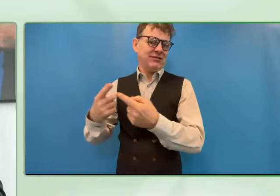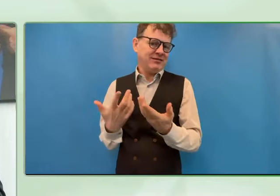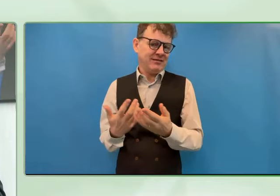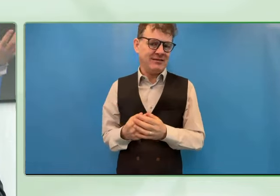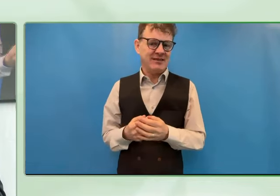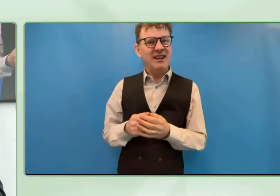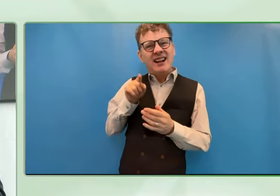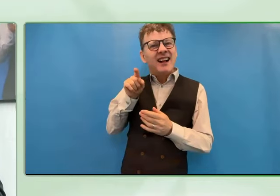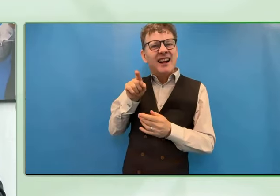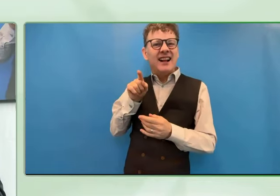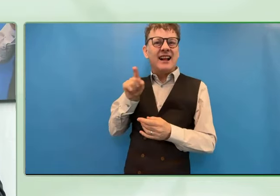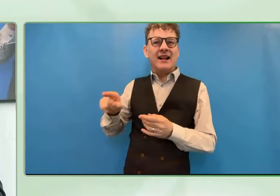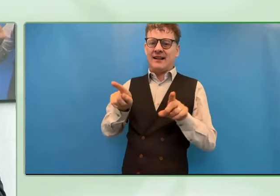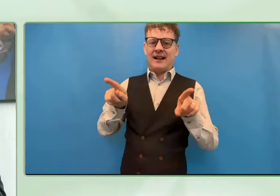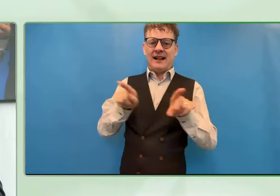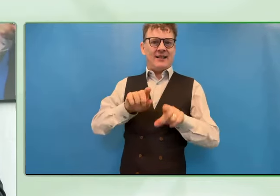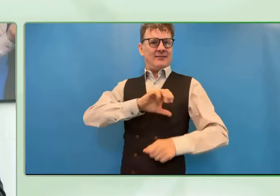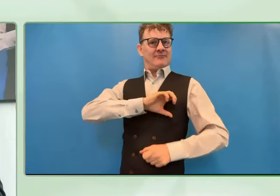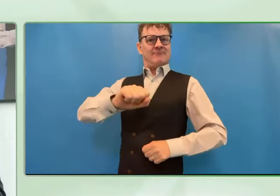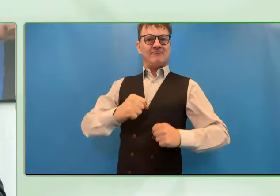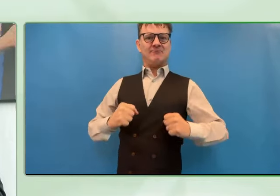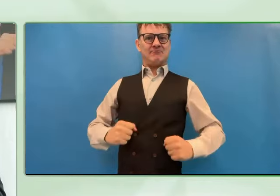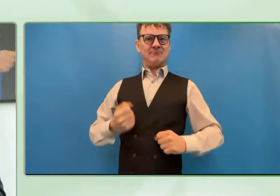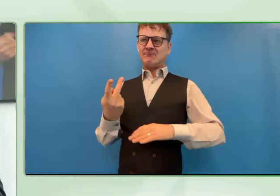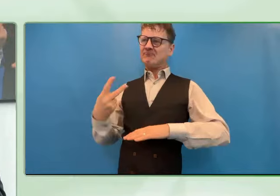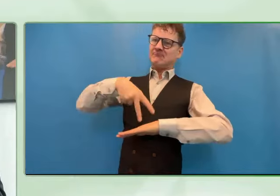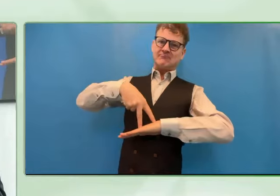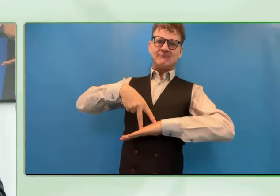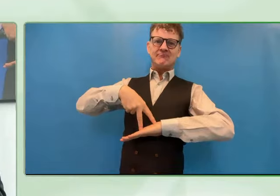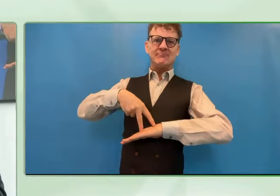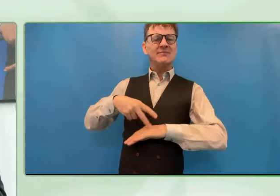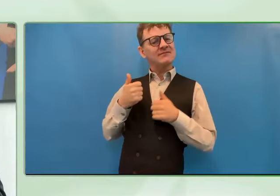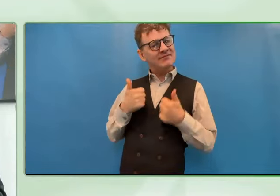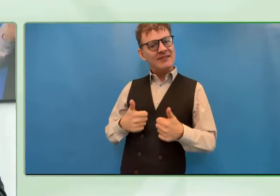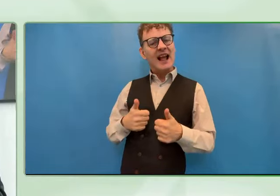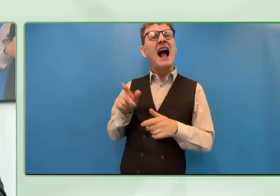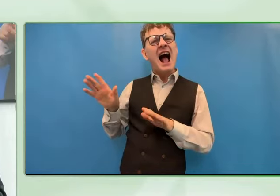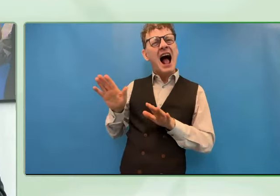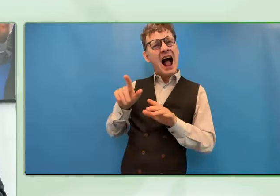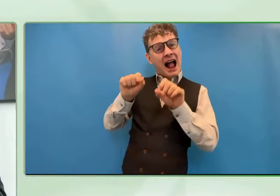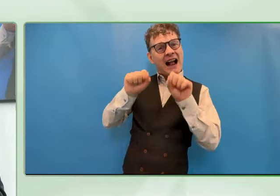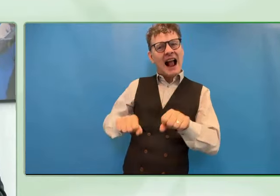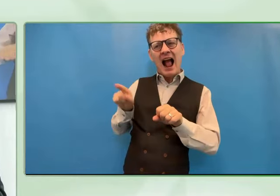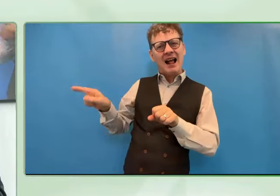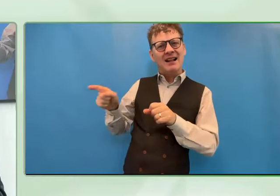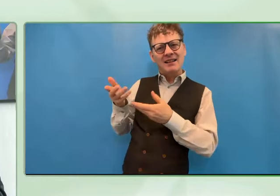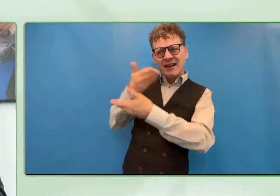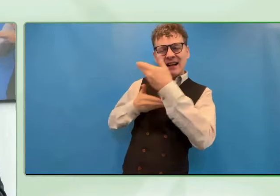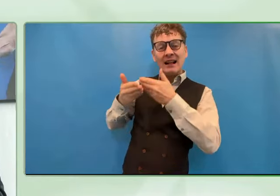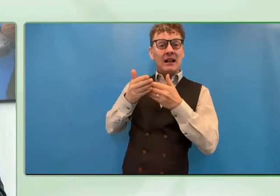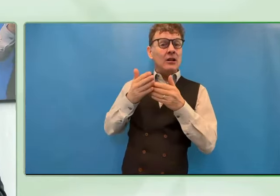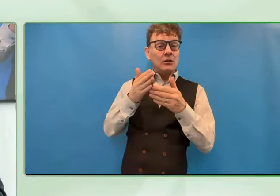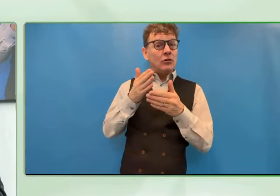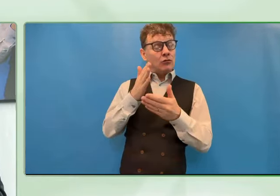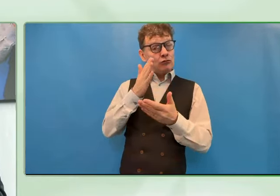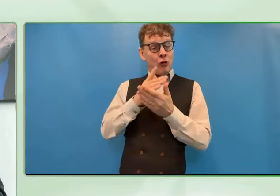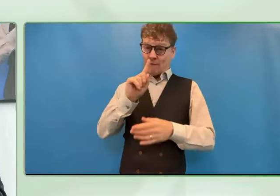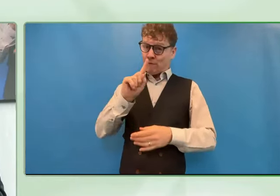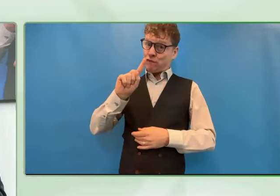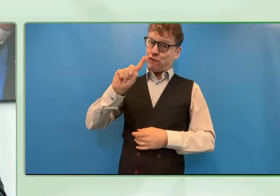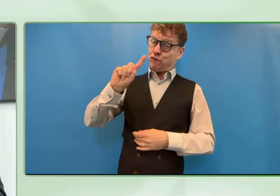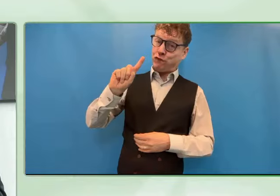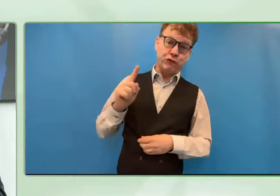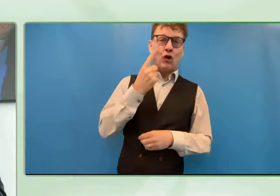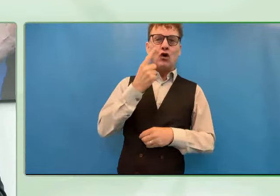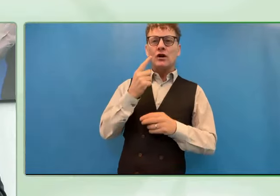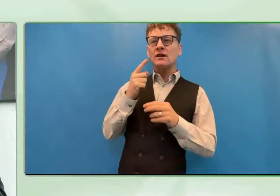like your hero's journey began. So I want you to take us back to those initial moments when you first started seeing all the